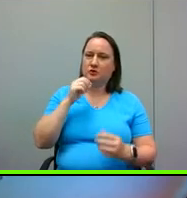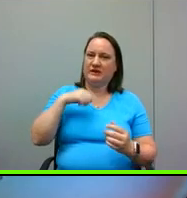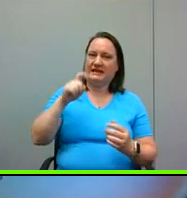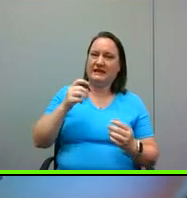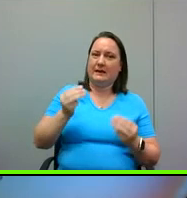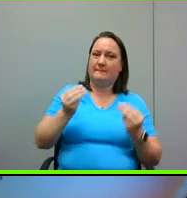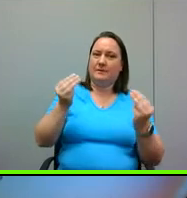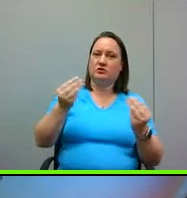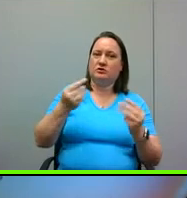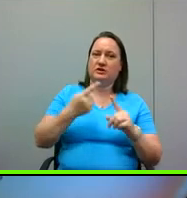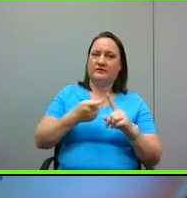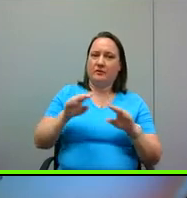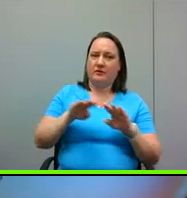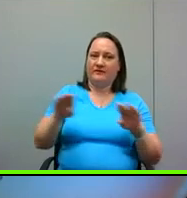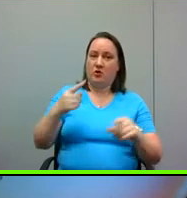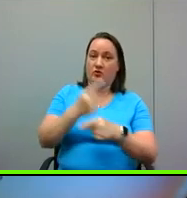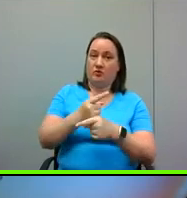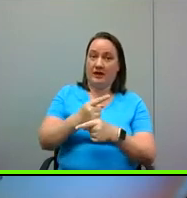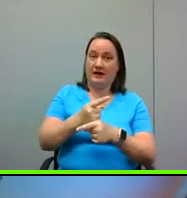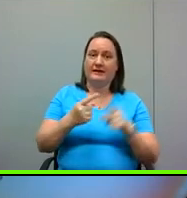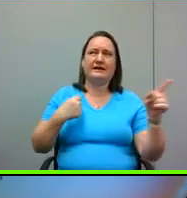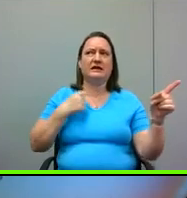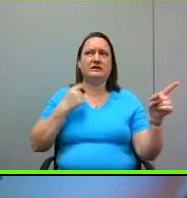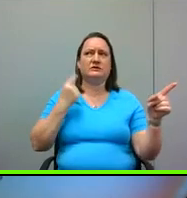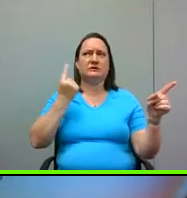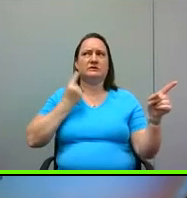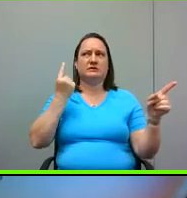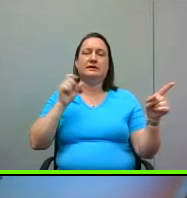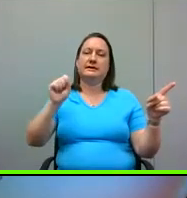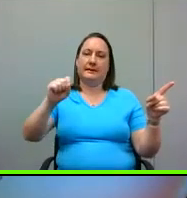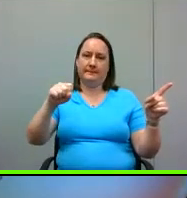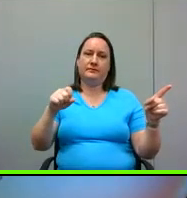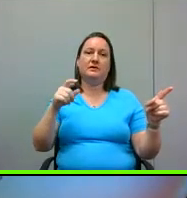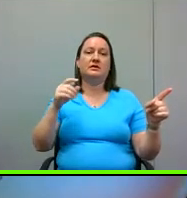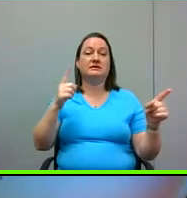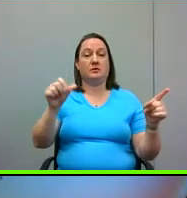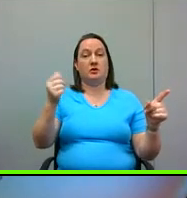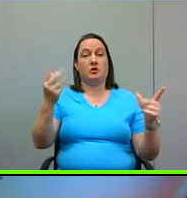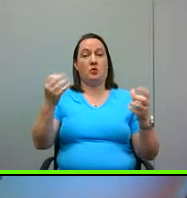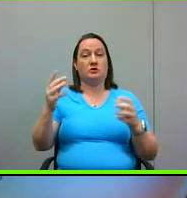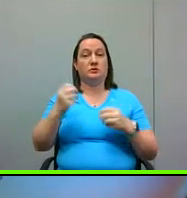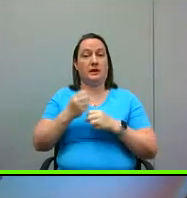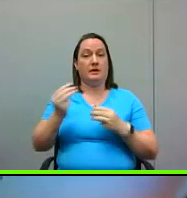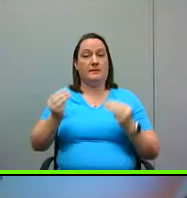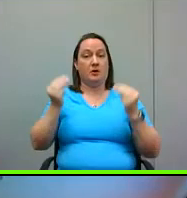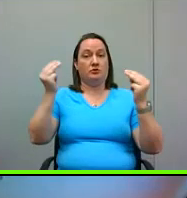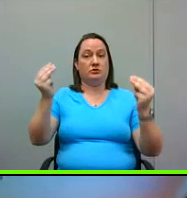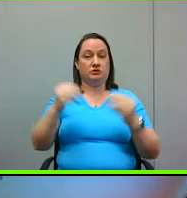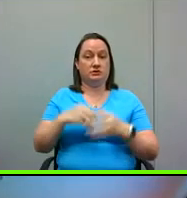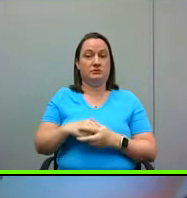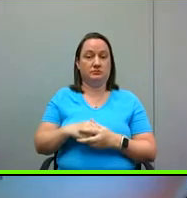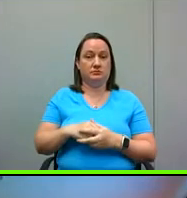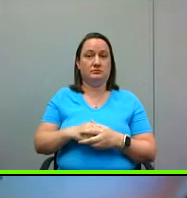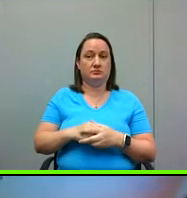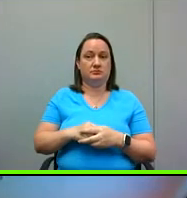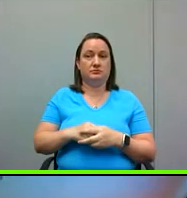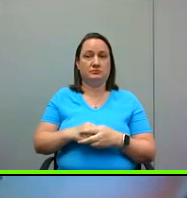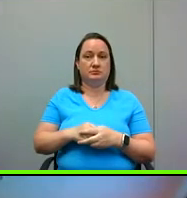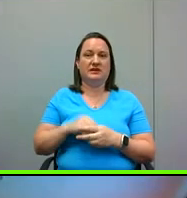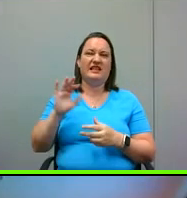from one of the members? Okay, that's what I was wondering. For one of, yeah, So if one of someone the wants to other make a members. motion. I follow Robert's rules.